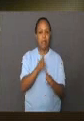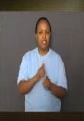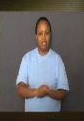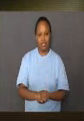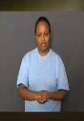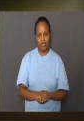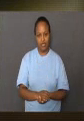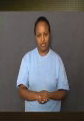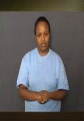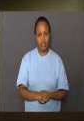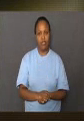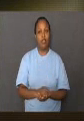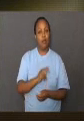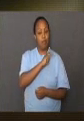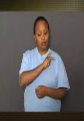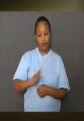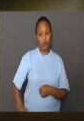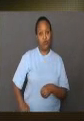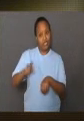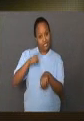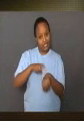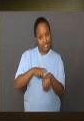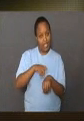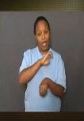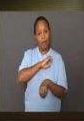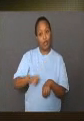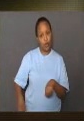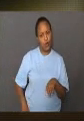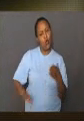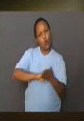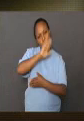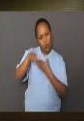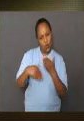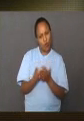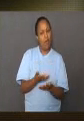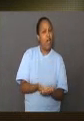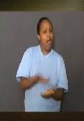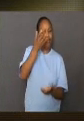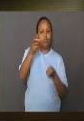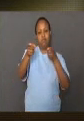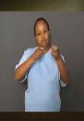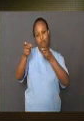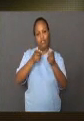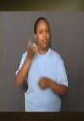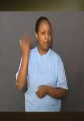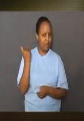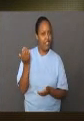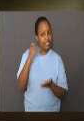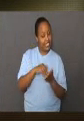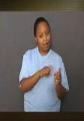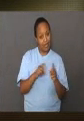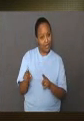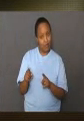In monarchical times, the emperor controlled all resources and